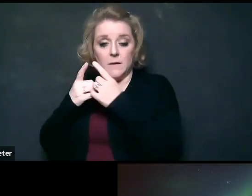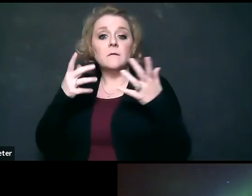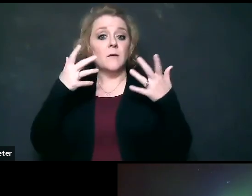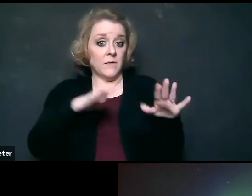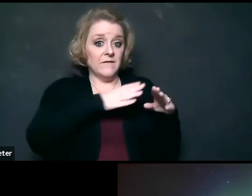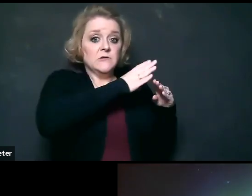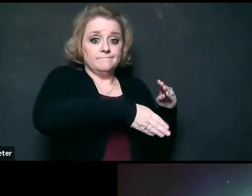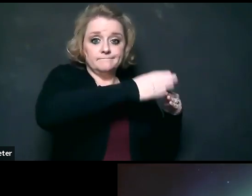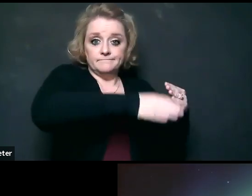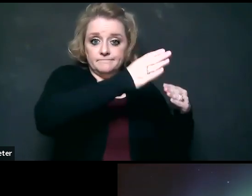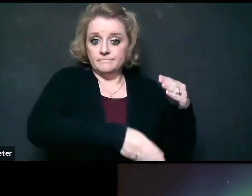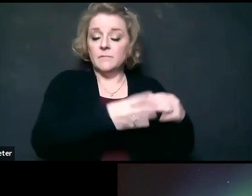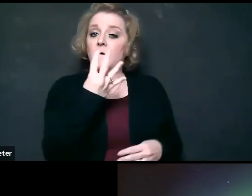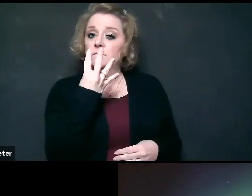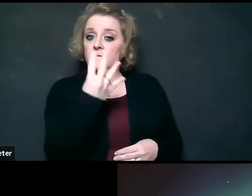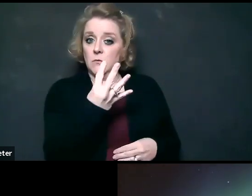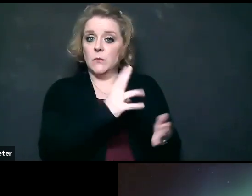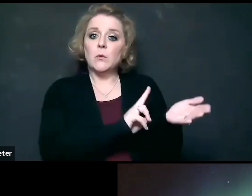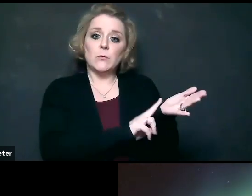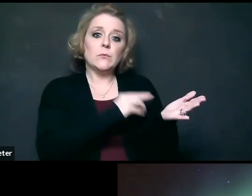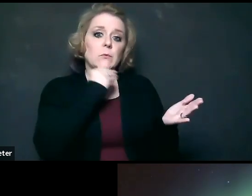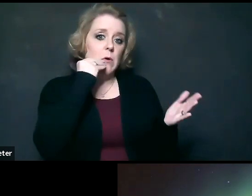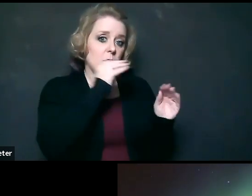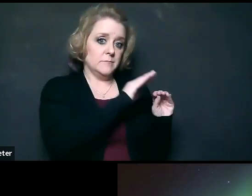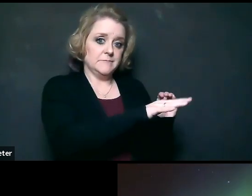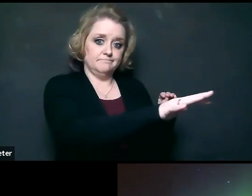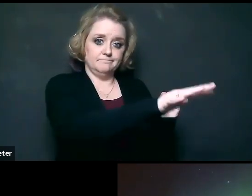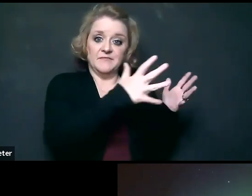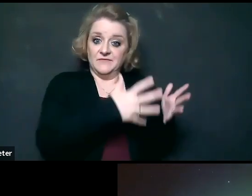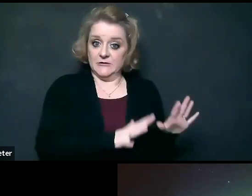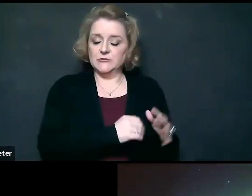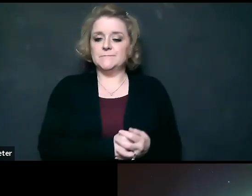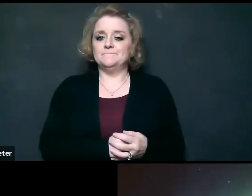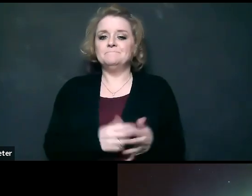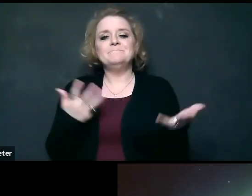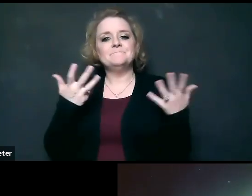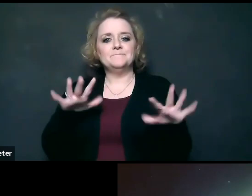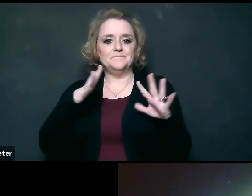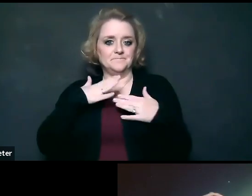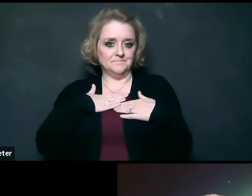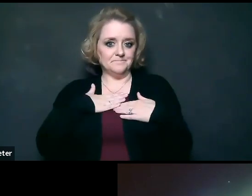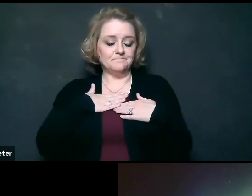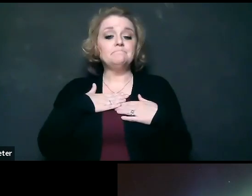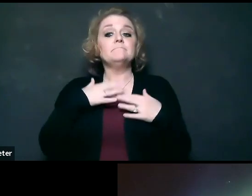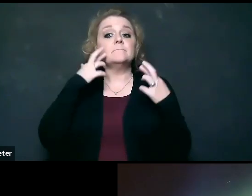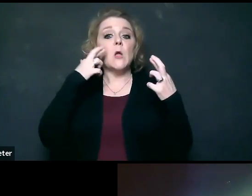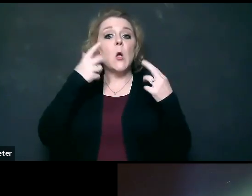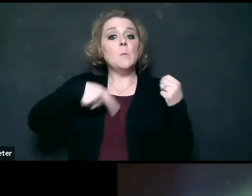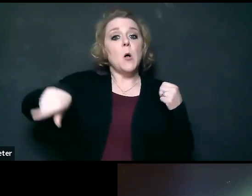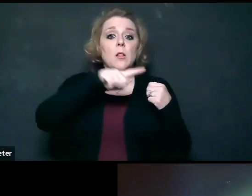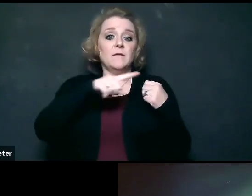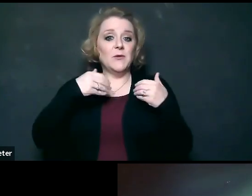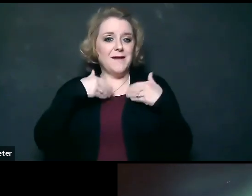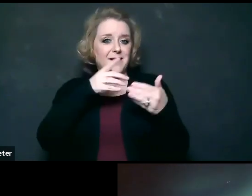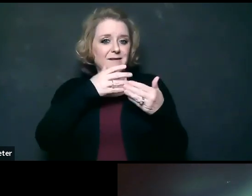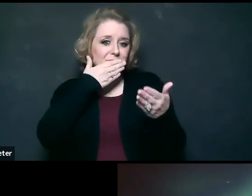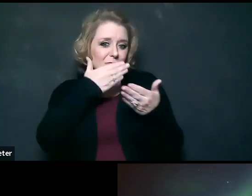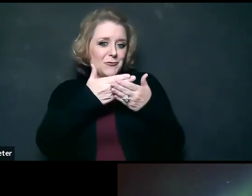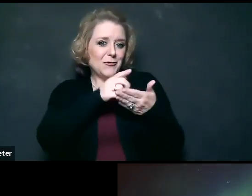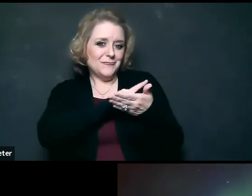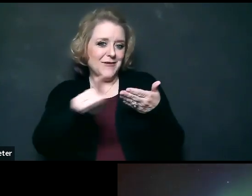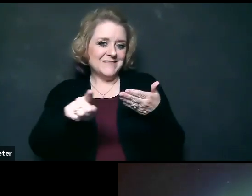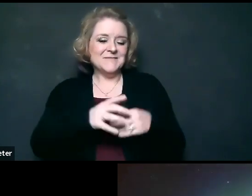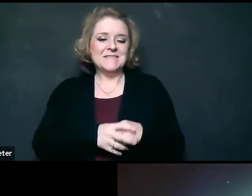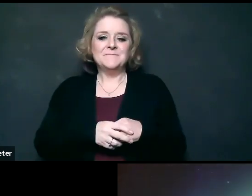4 facilities. That concludes my update for today, and I hope everyone has a great rest of the week. I want